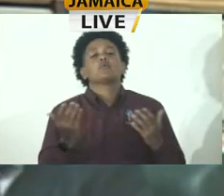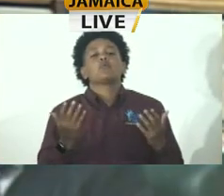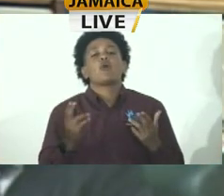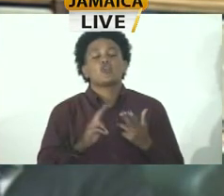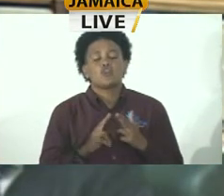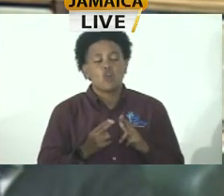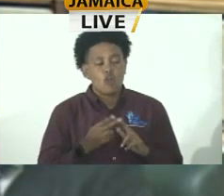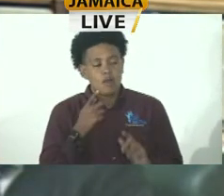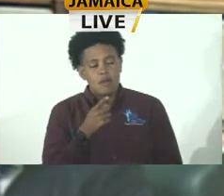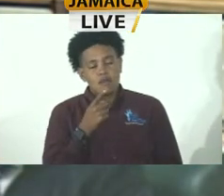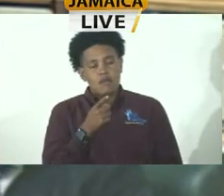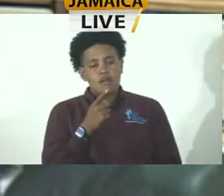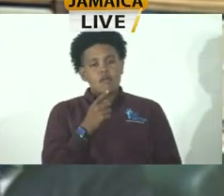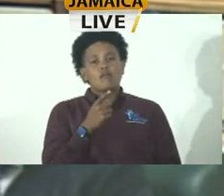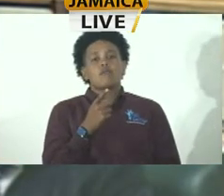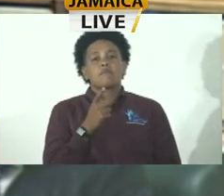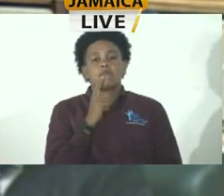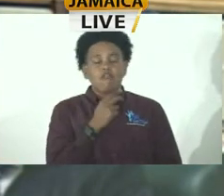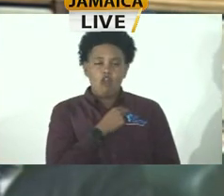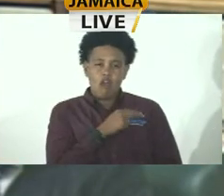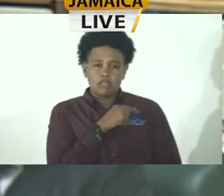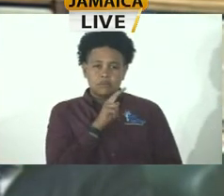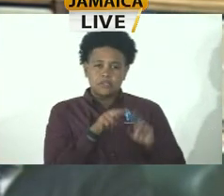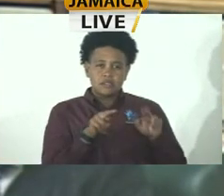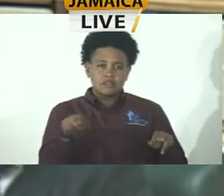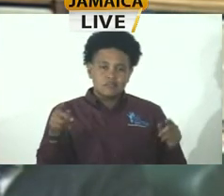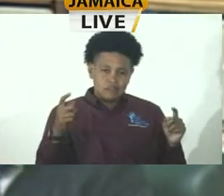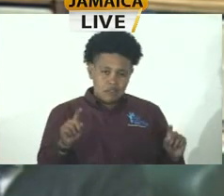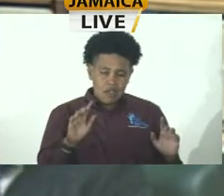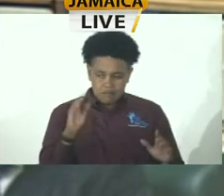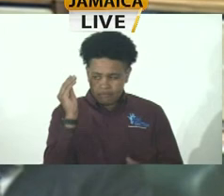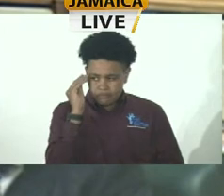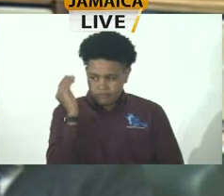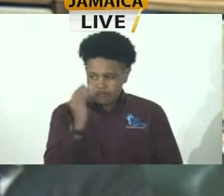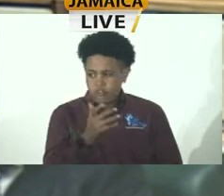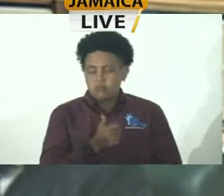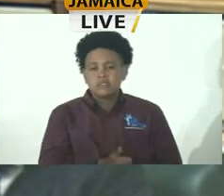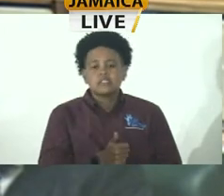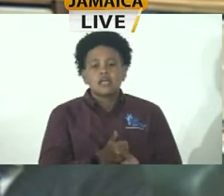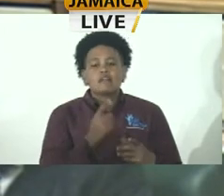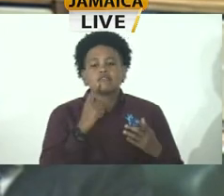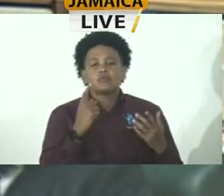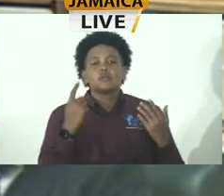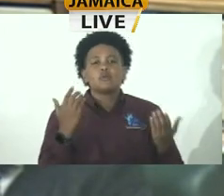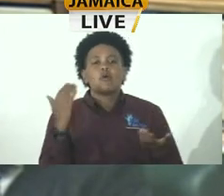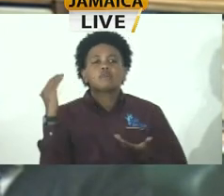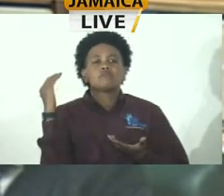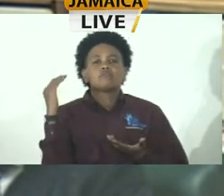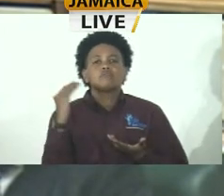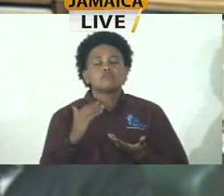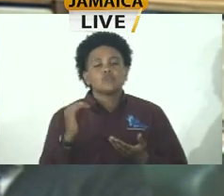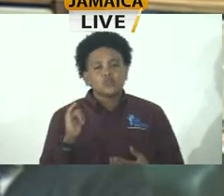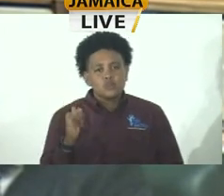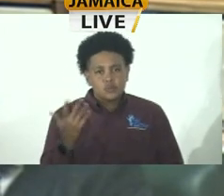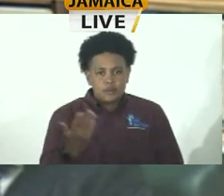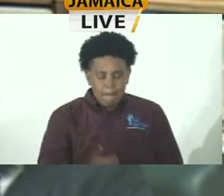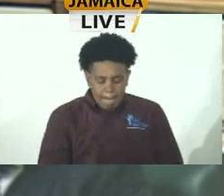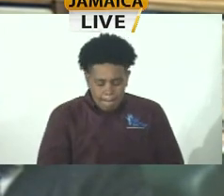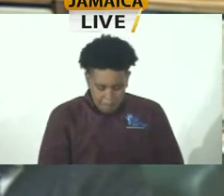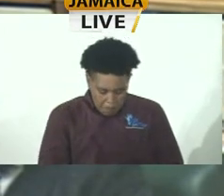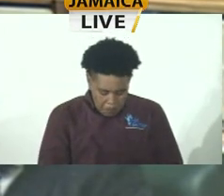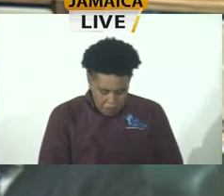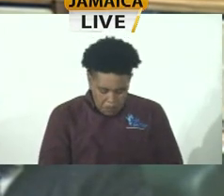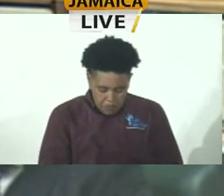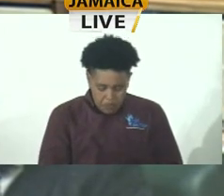of hospitalizations that is heading downwards as well so in